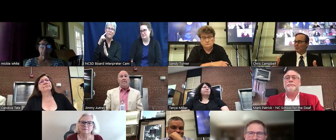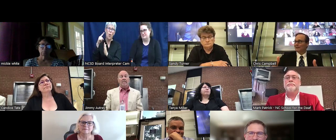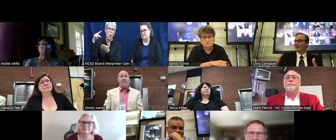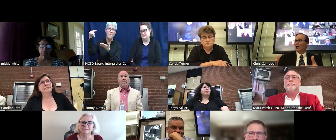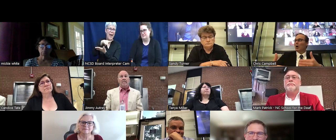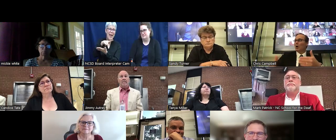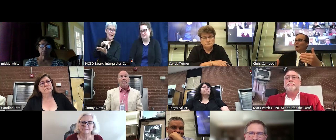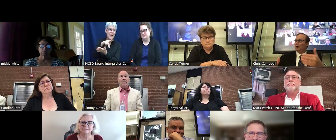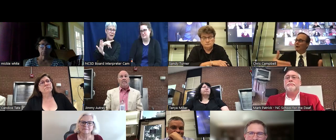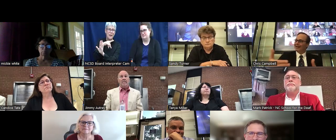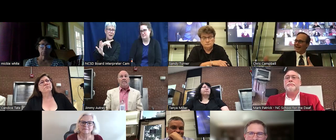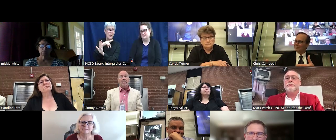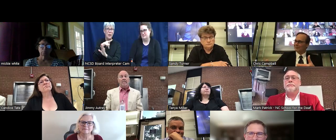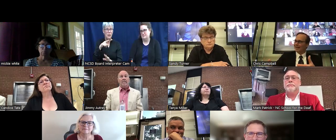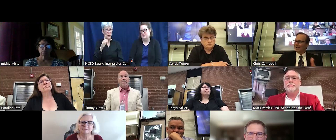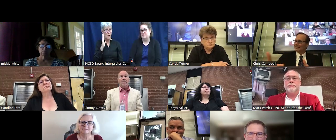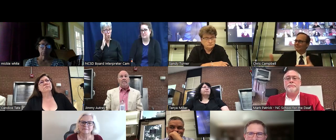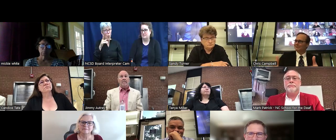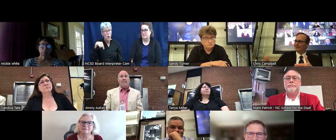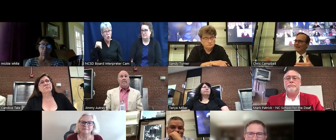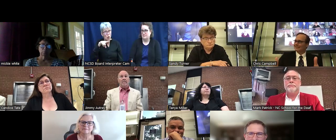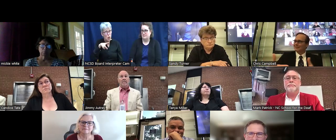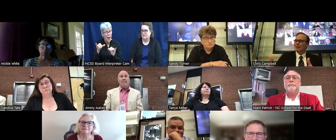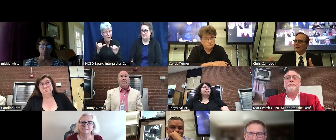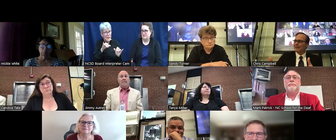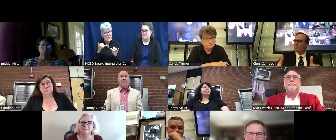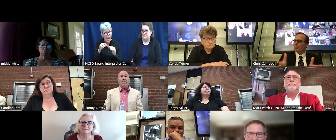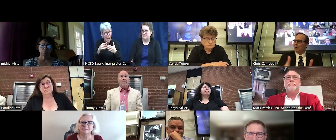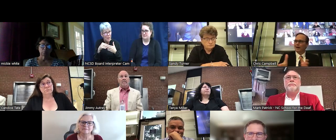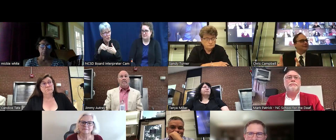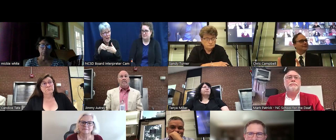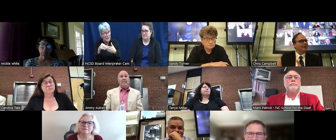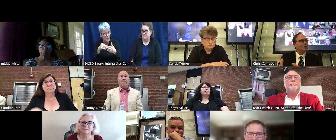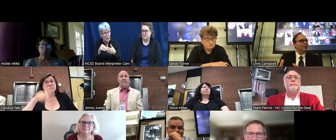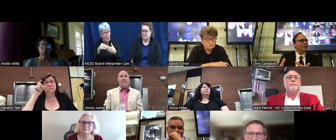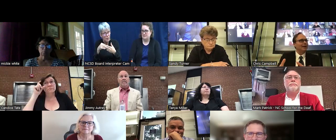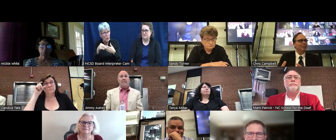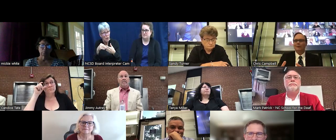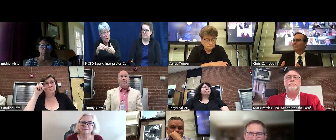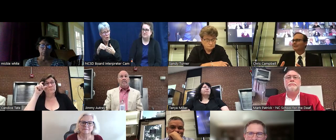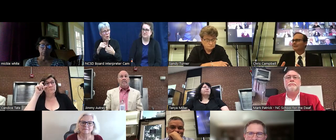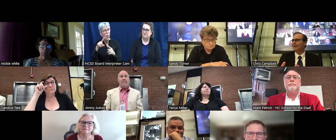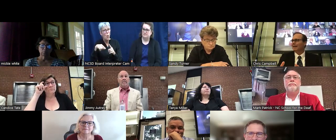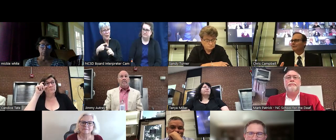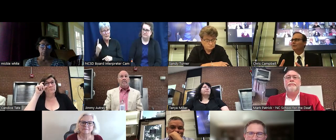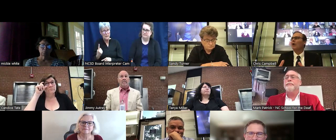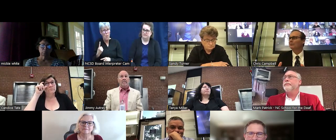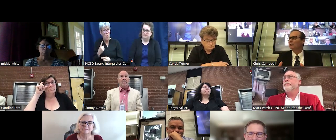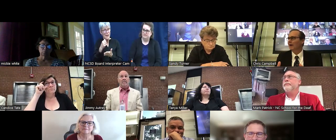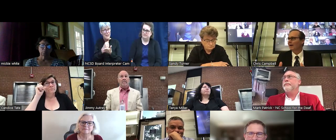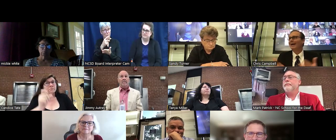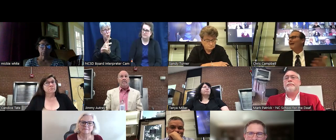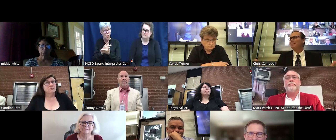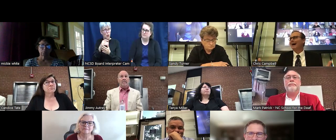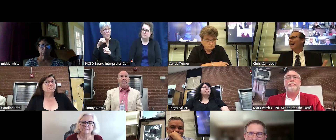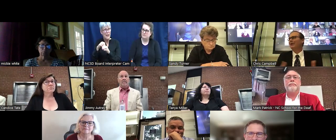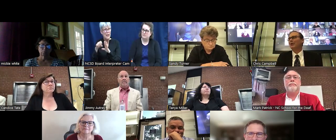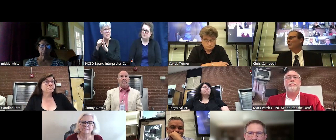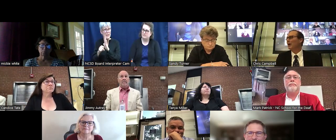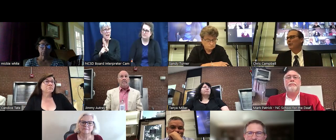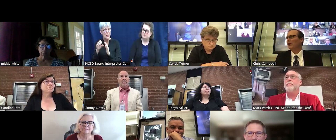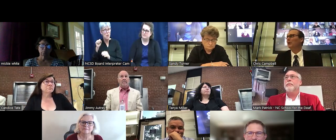someone. Are you going to have that kind of flexibility prior to someone being approved in the state software?